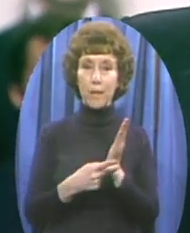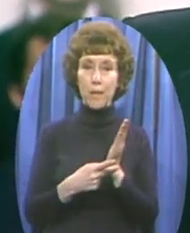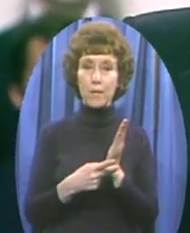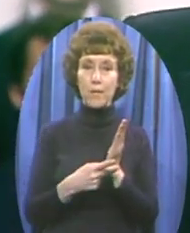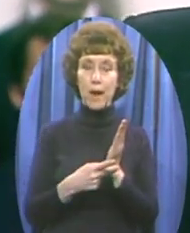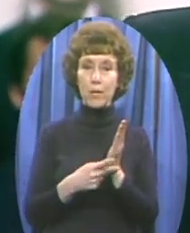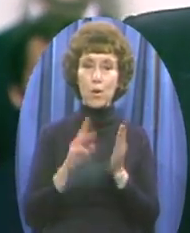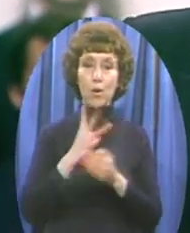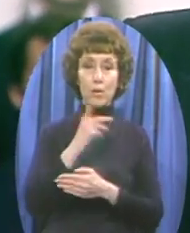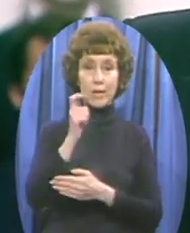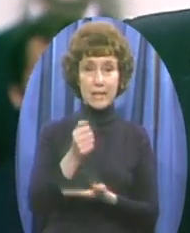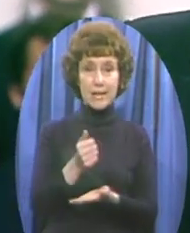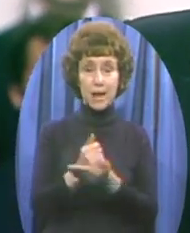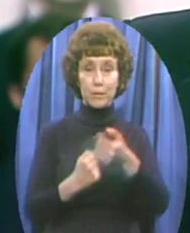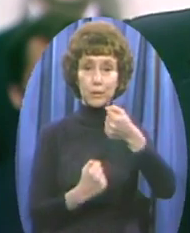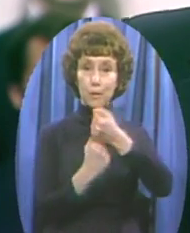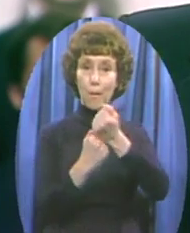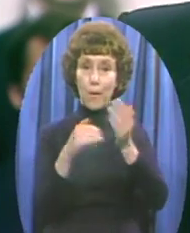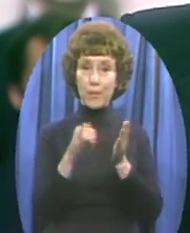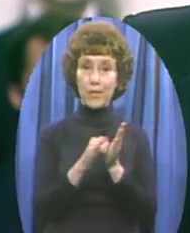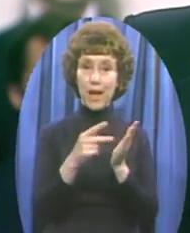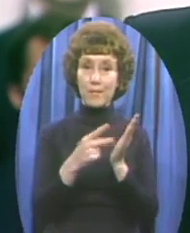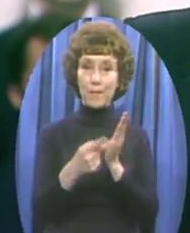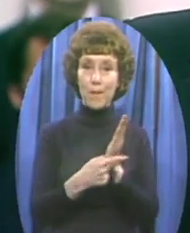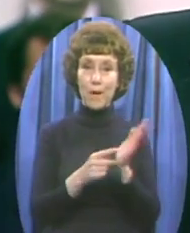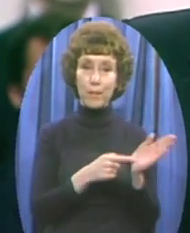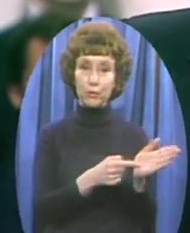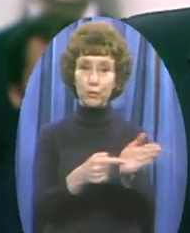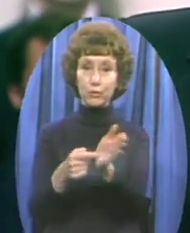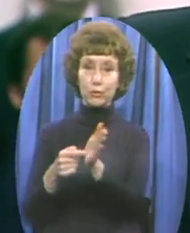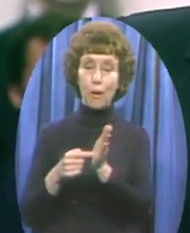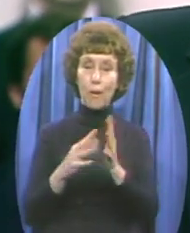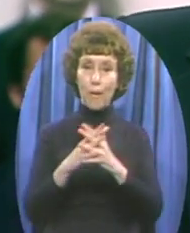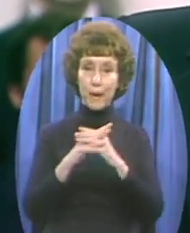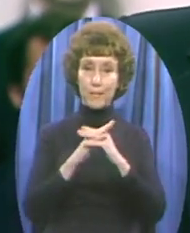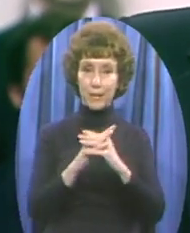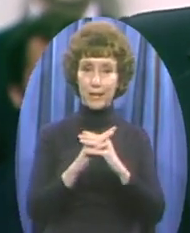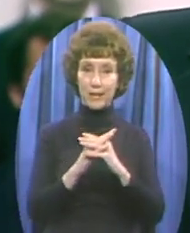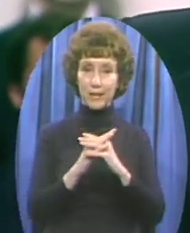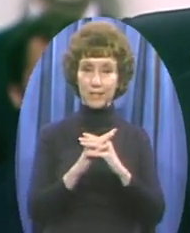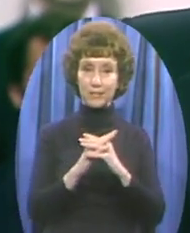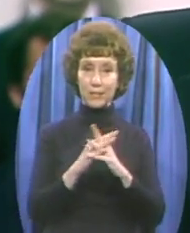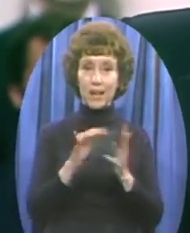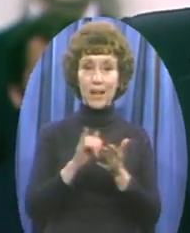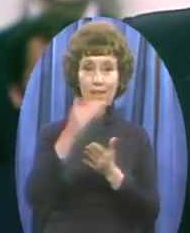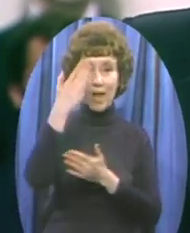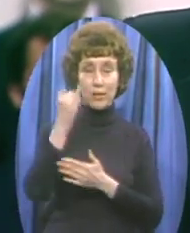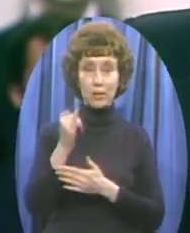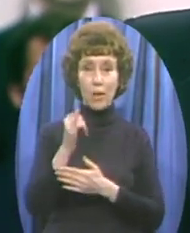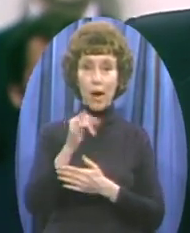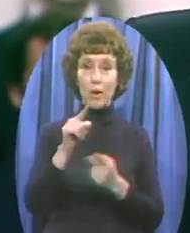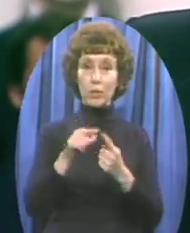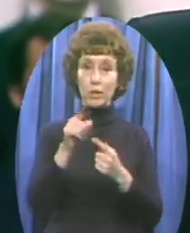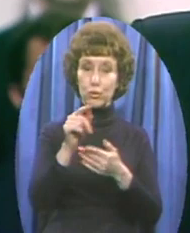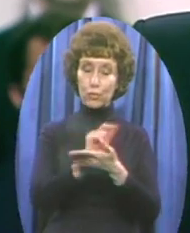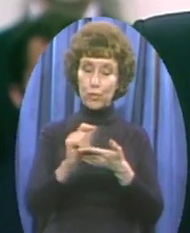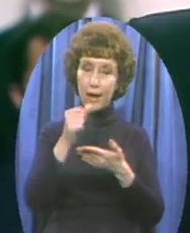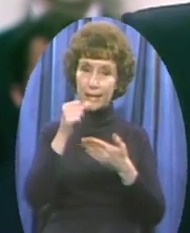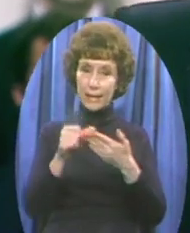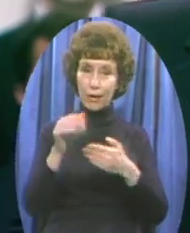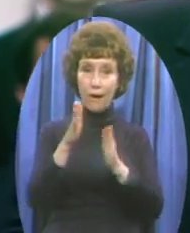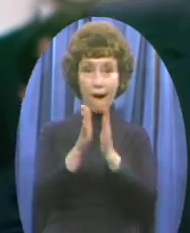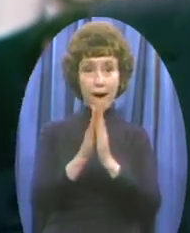one of 1 million persons who will stand with us in these difficult times, I'm asking you to enclose a gift to help us pay for that prime time in